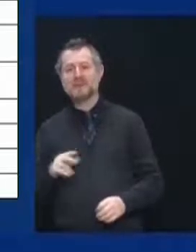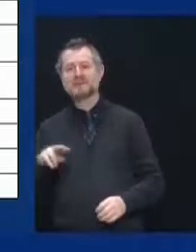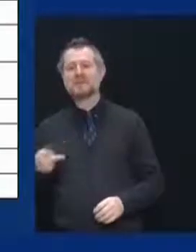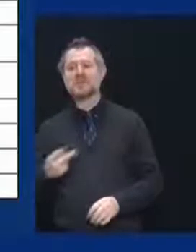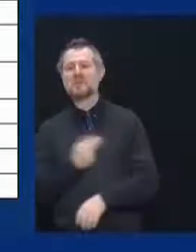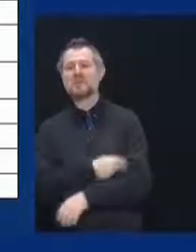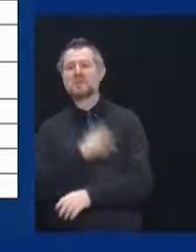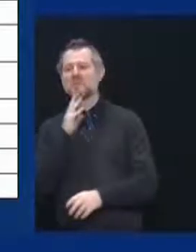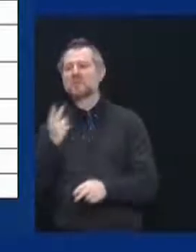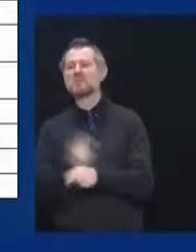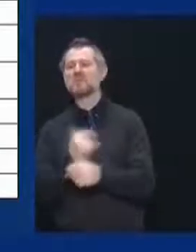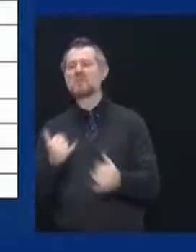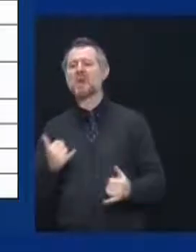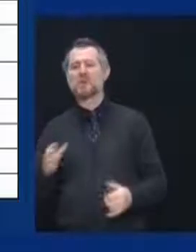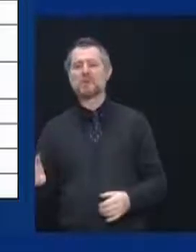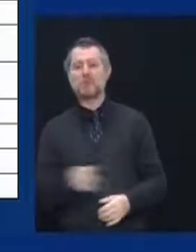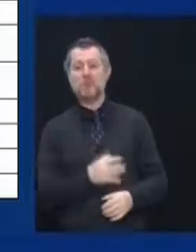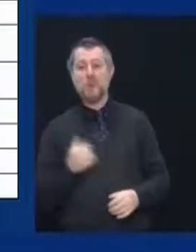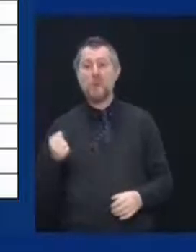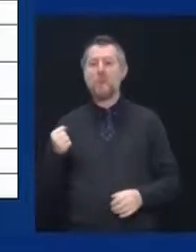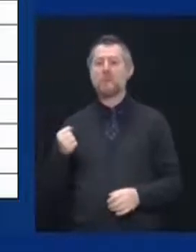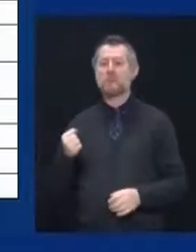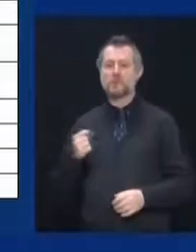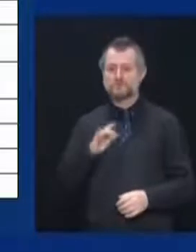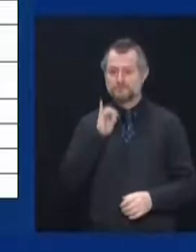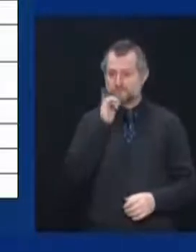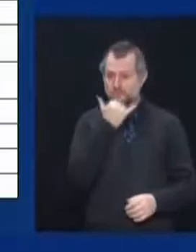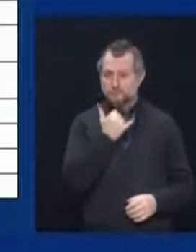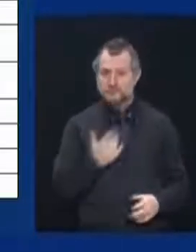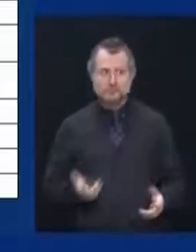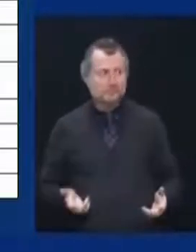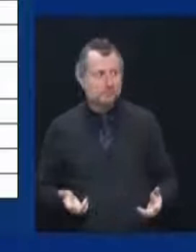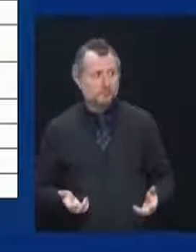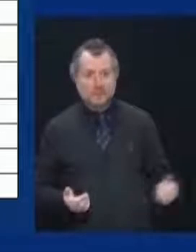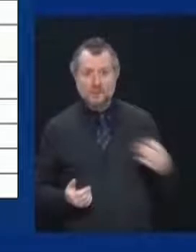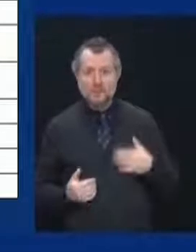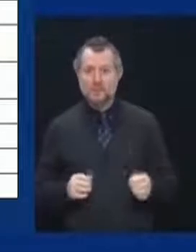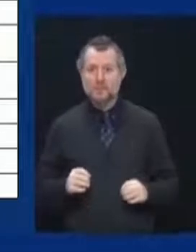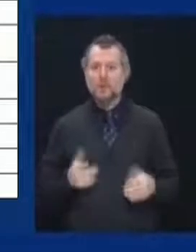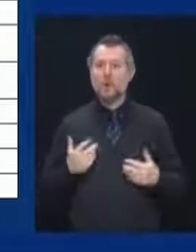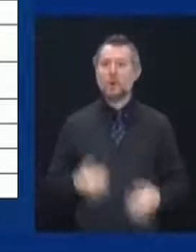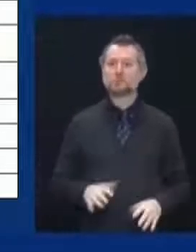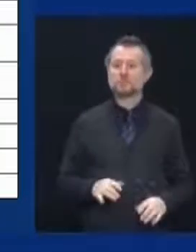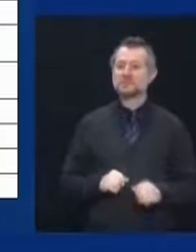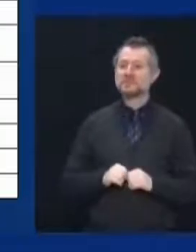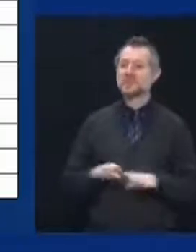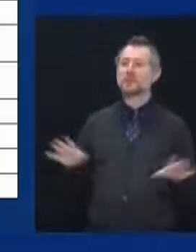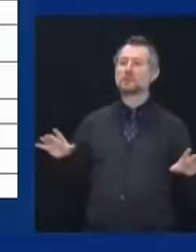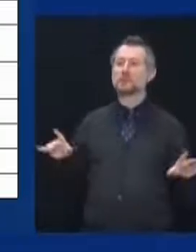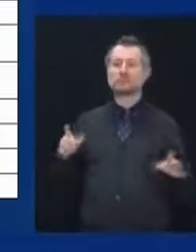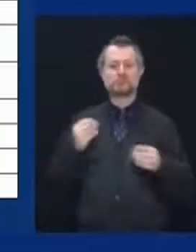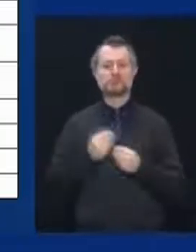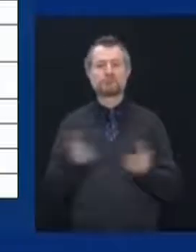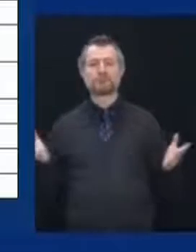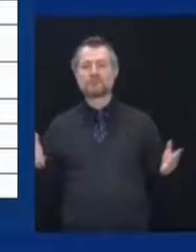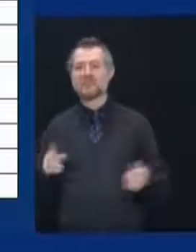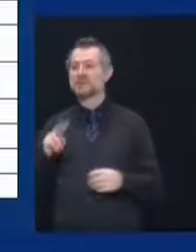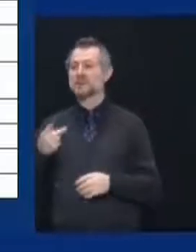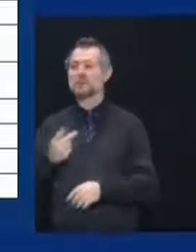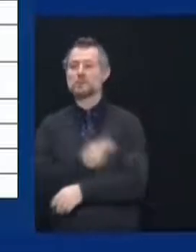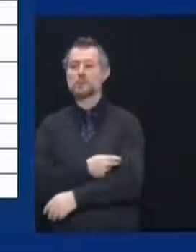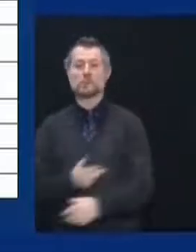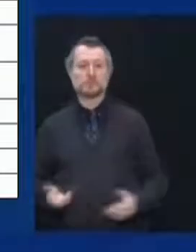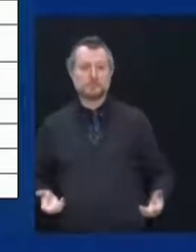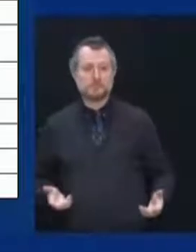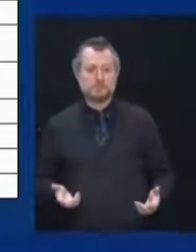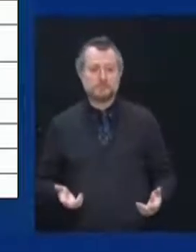dose. Not true. They had already sent the second dosages. We had been